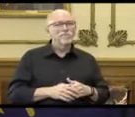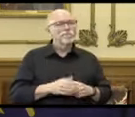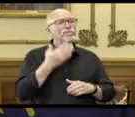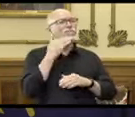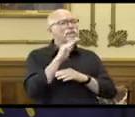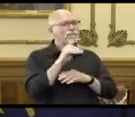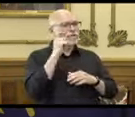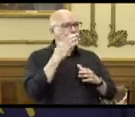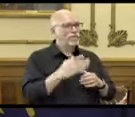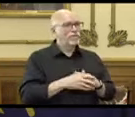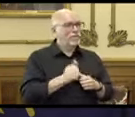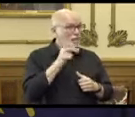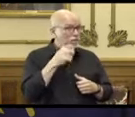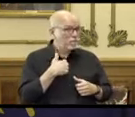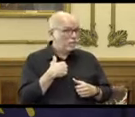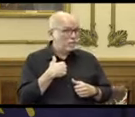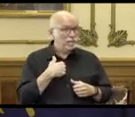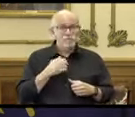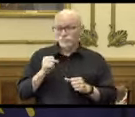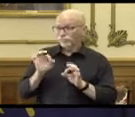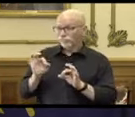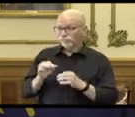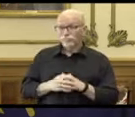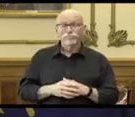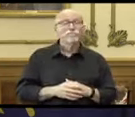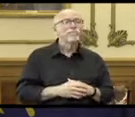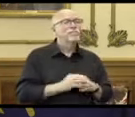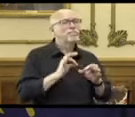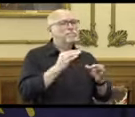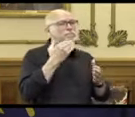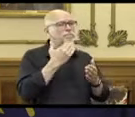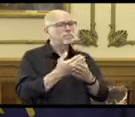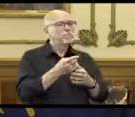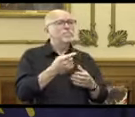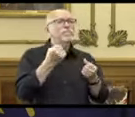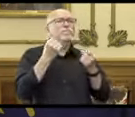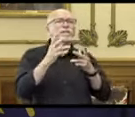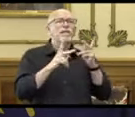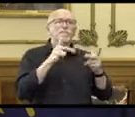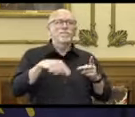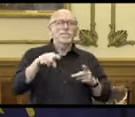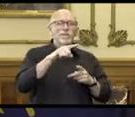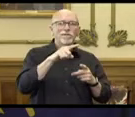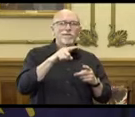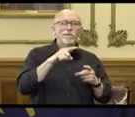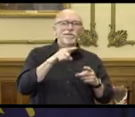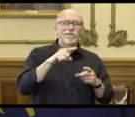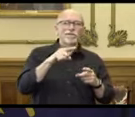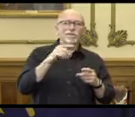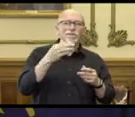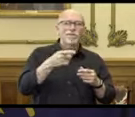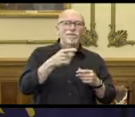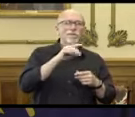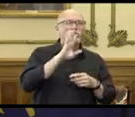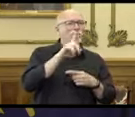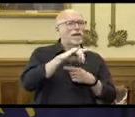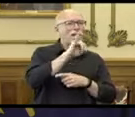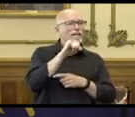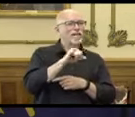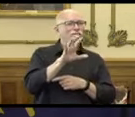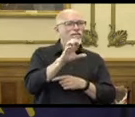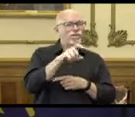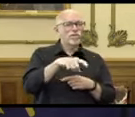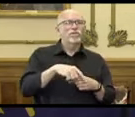Good afternoon, Governor. Can you hear me? Loud and clear. All right, very good. So many people dialed in on the Indy 500 and Kentucky Derby down